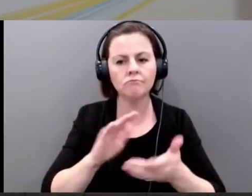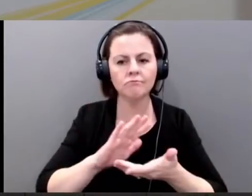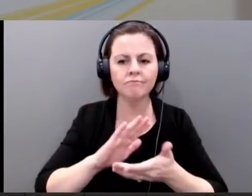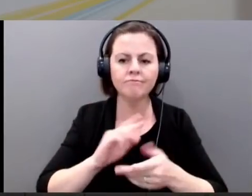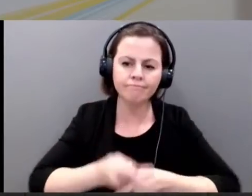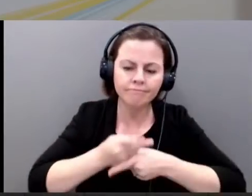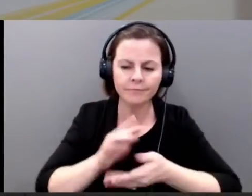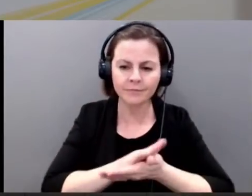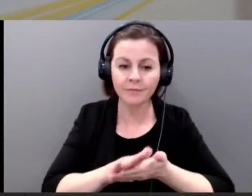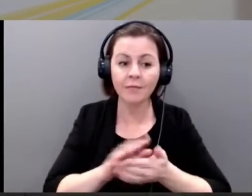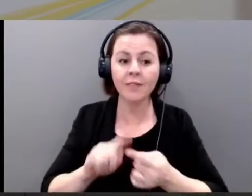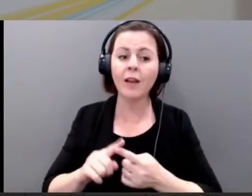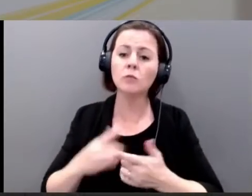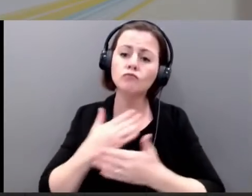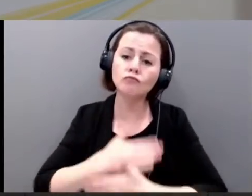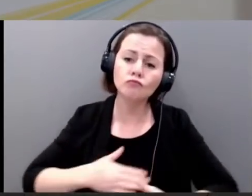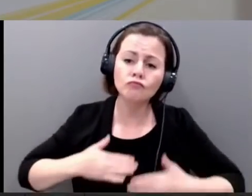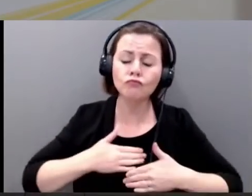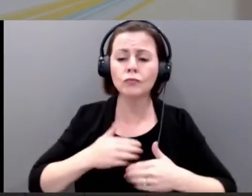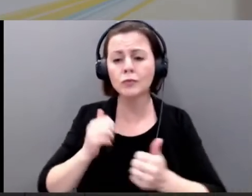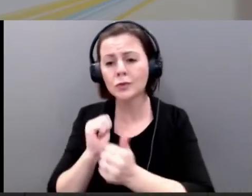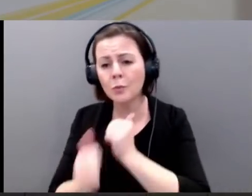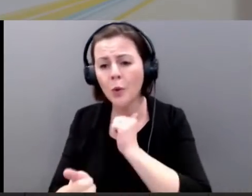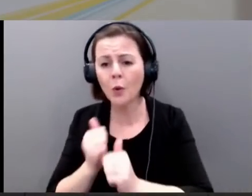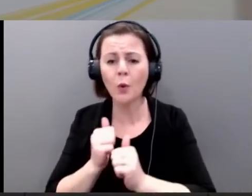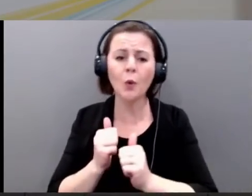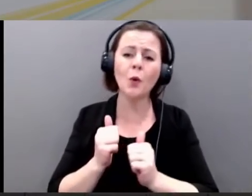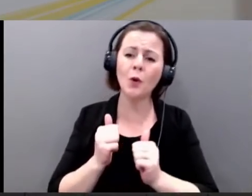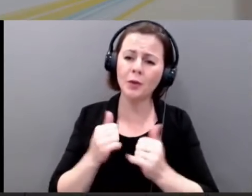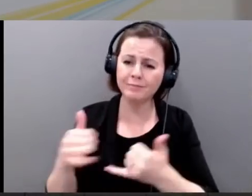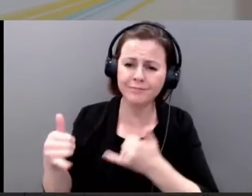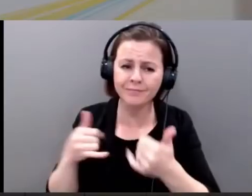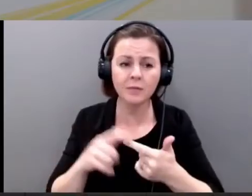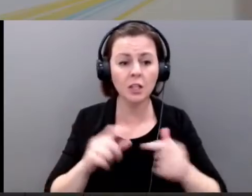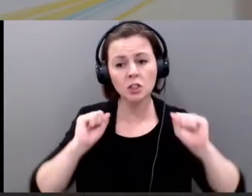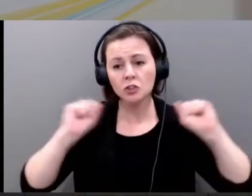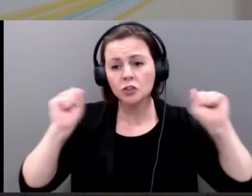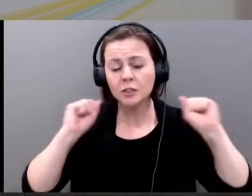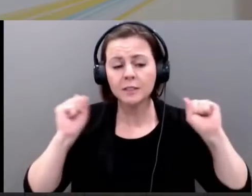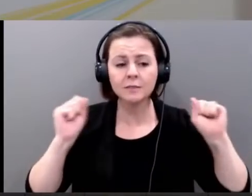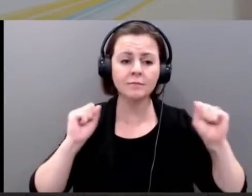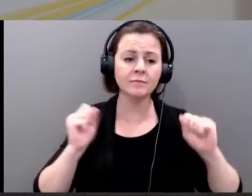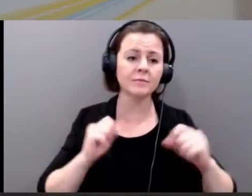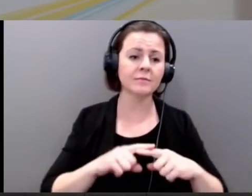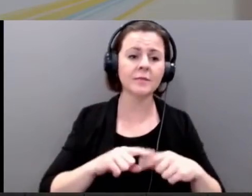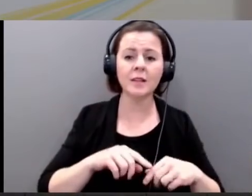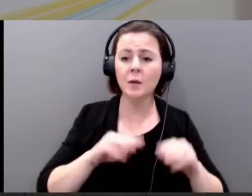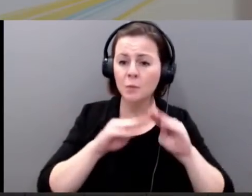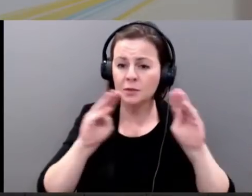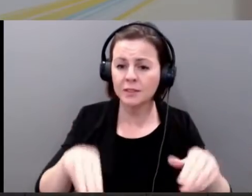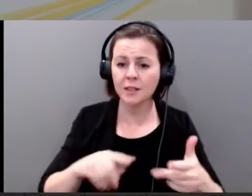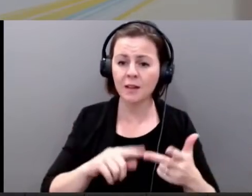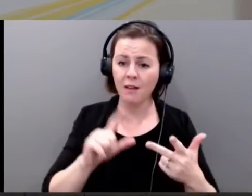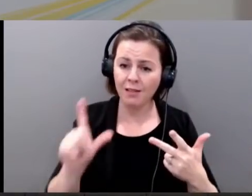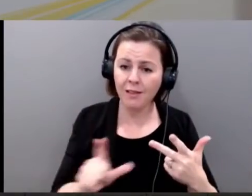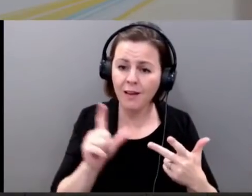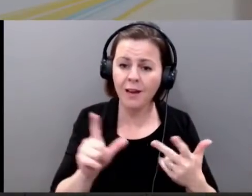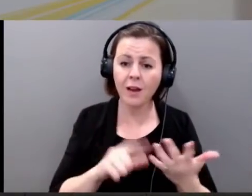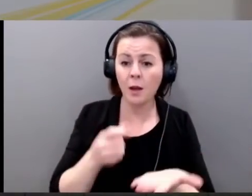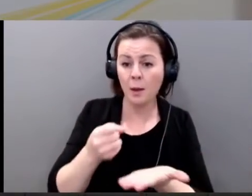team sports. Gyms, fitness facilities, museums, libraries, bingo halls, and casinos are